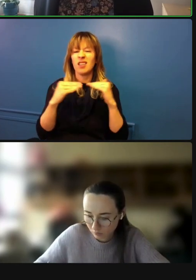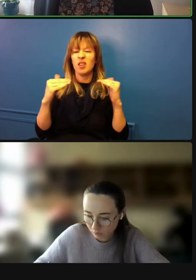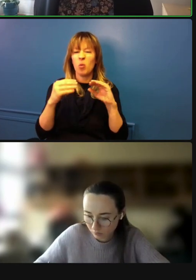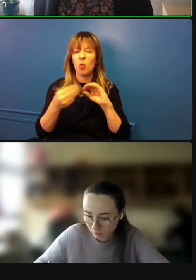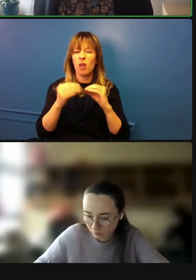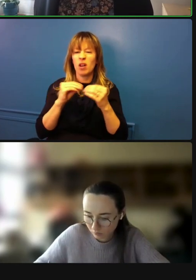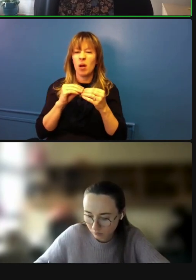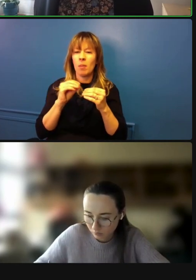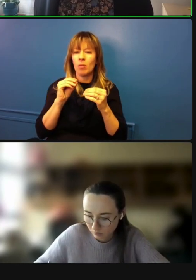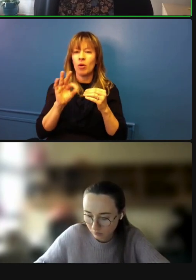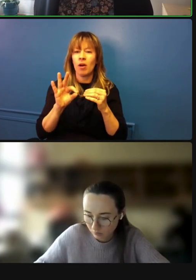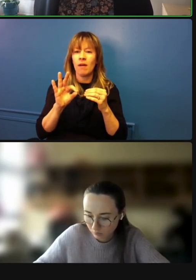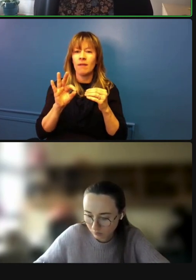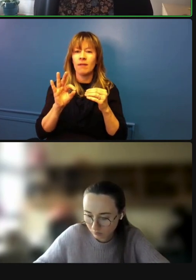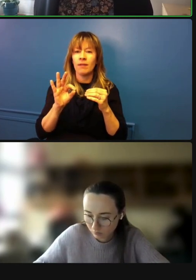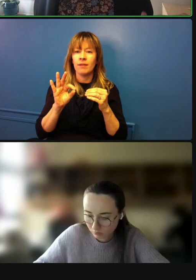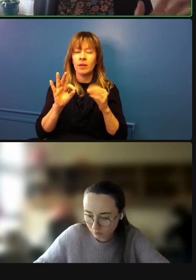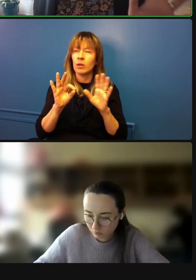of,